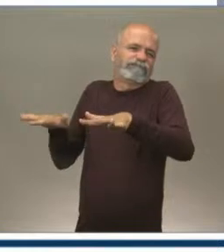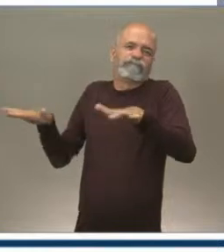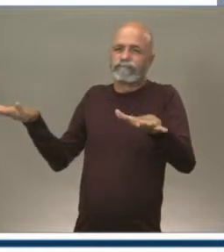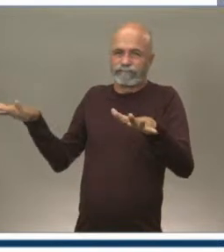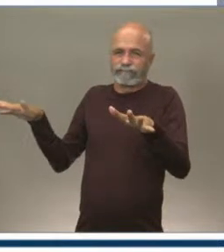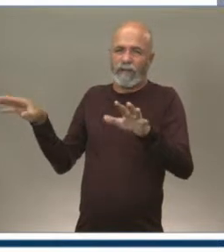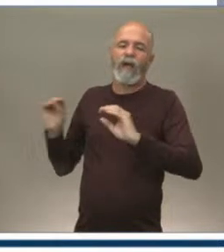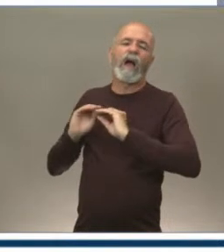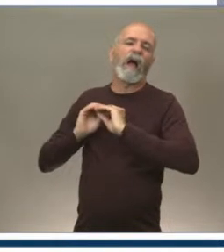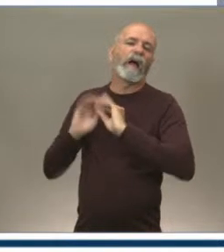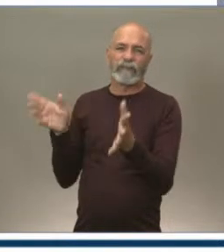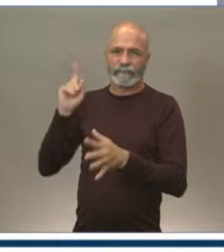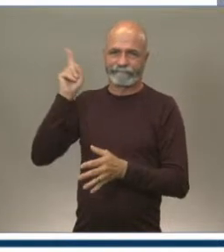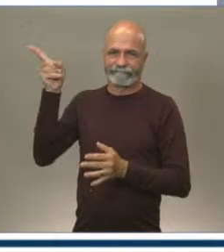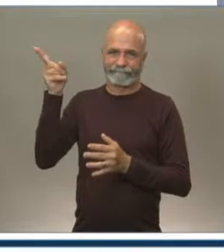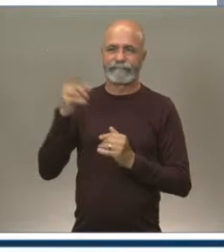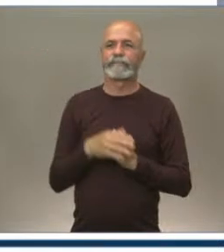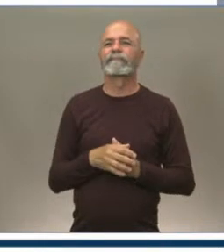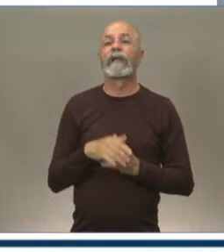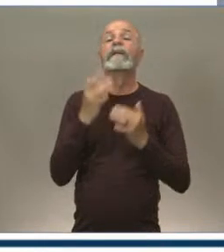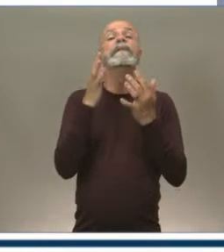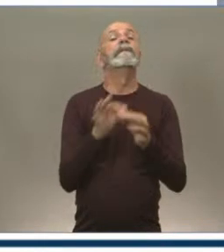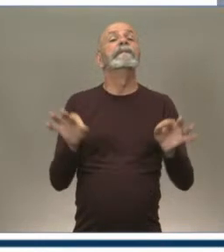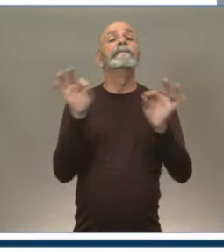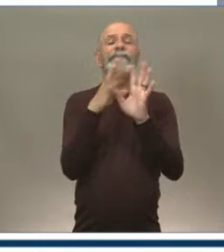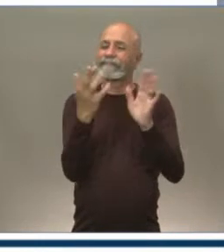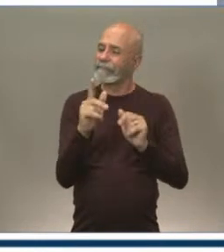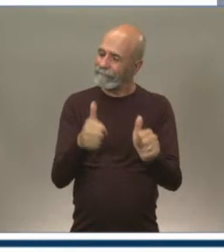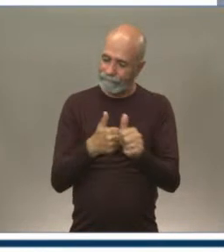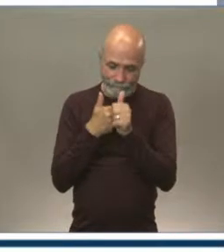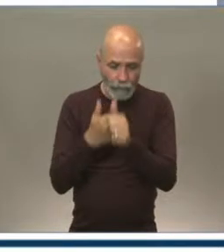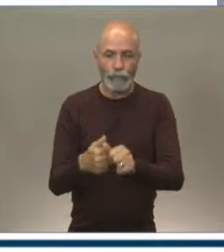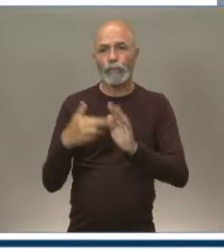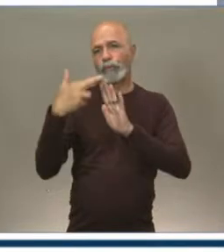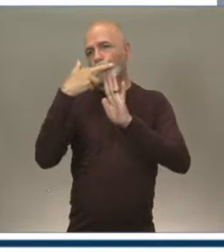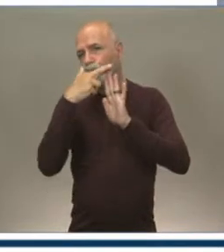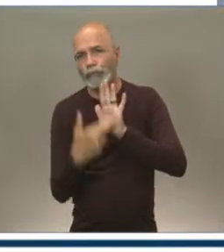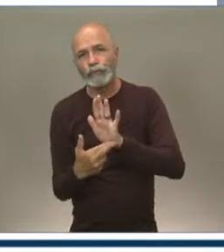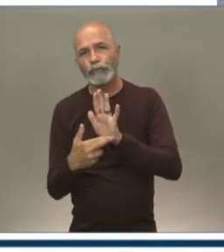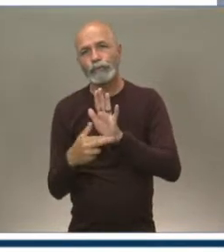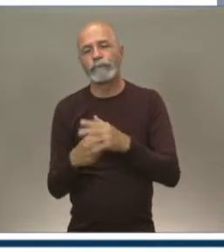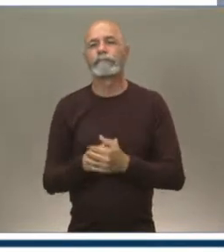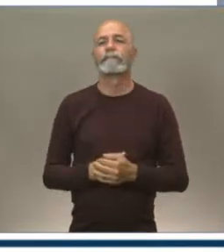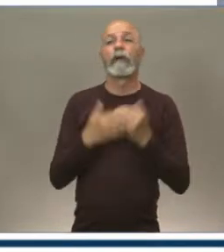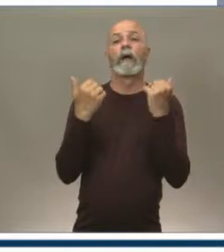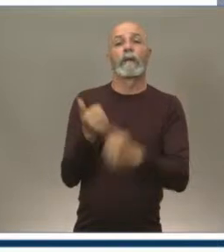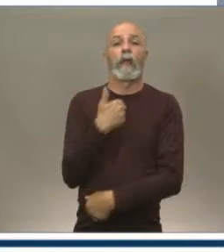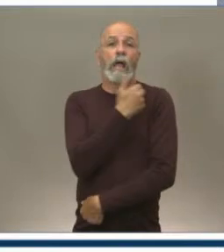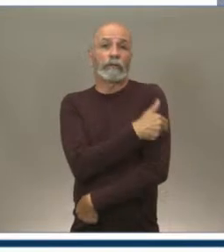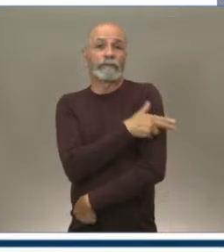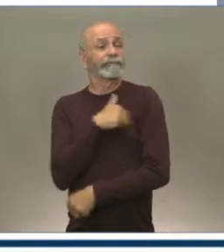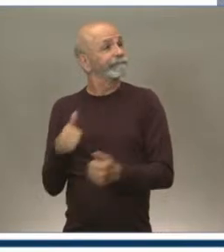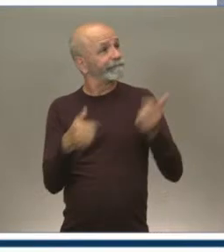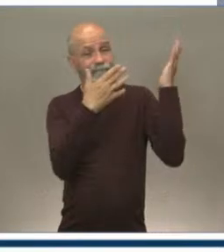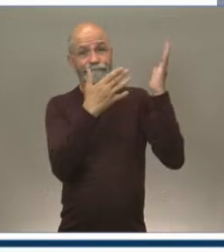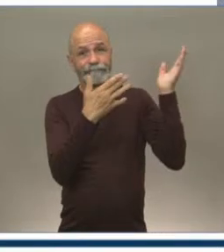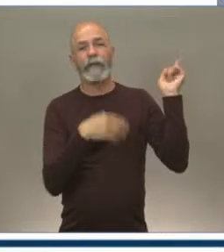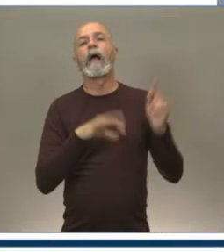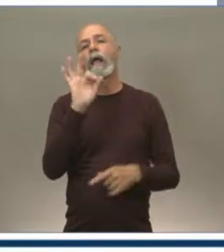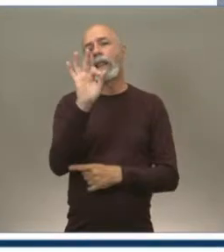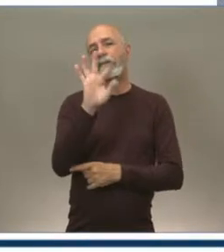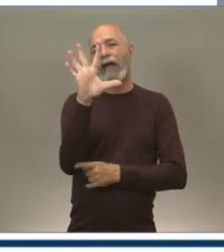and protocols that are in place. Currently, we have 95 cases in the hospital with close to 24 in the